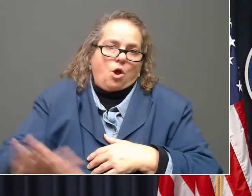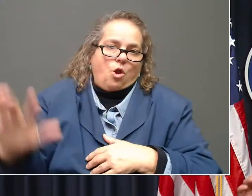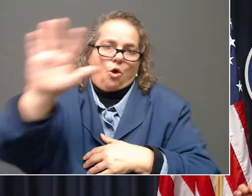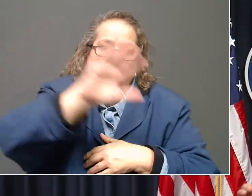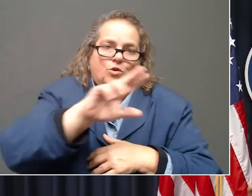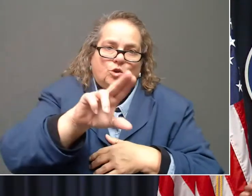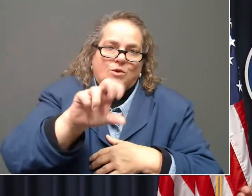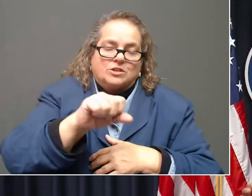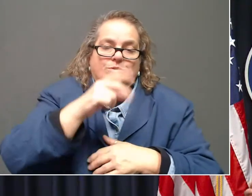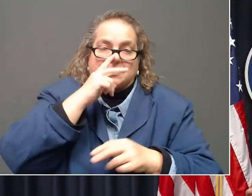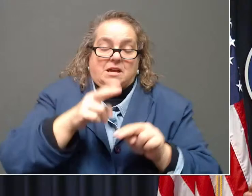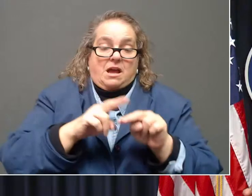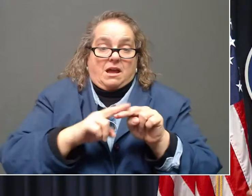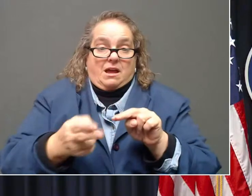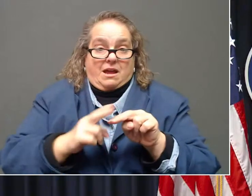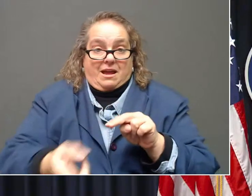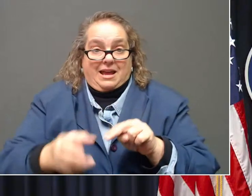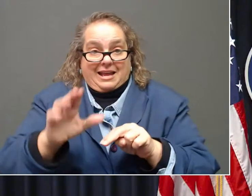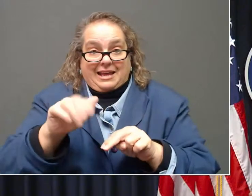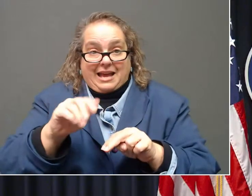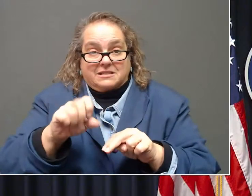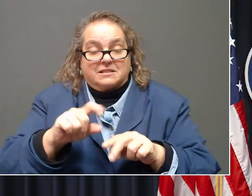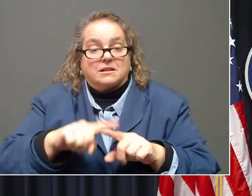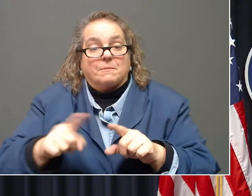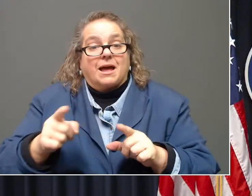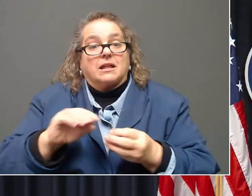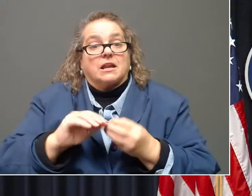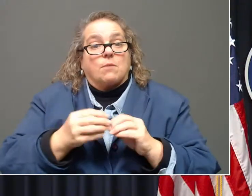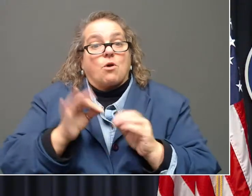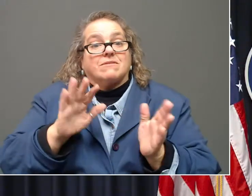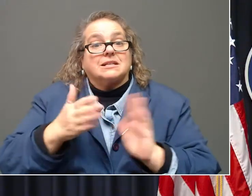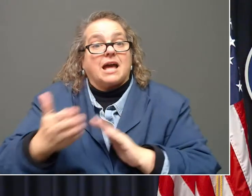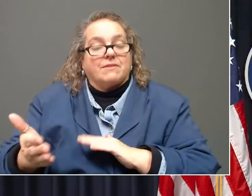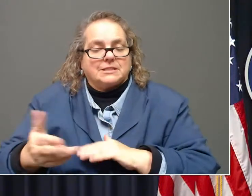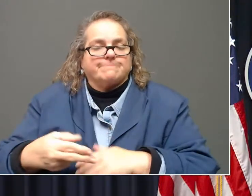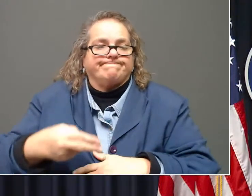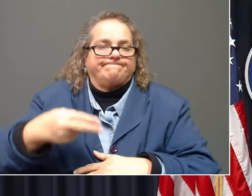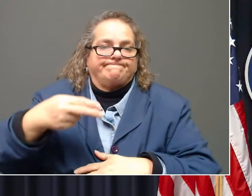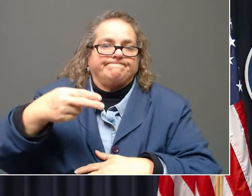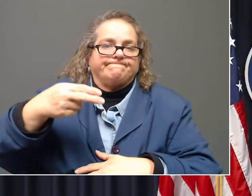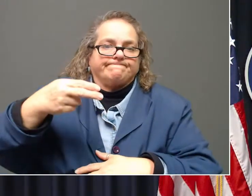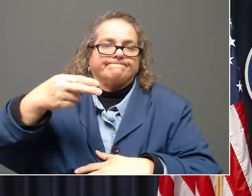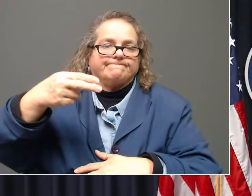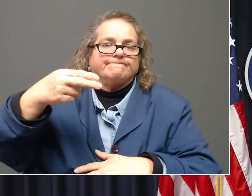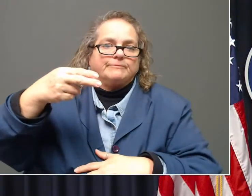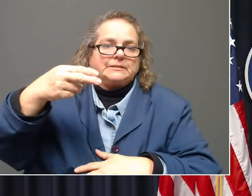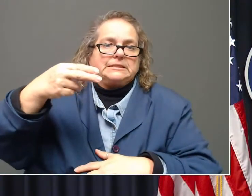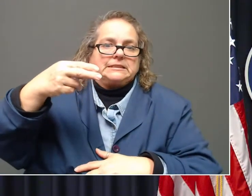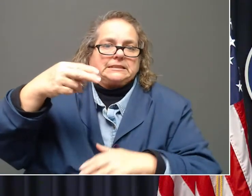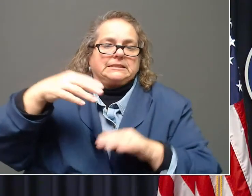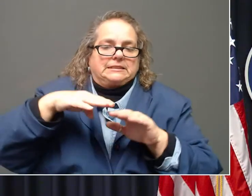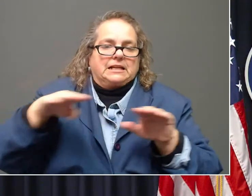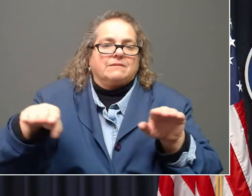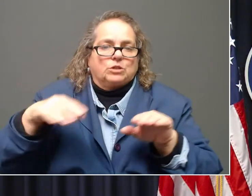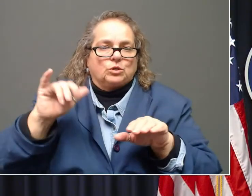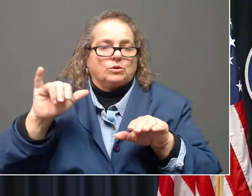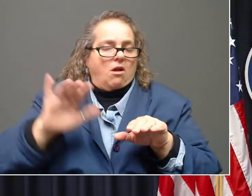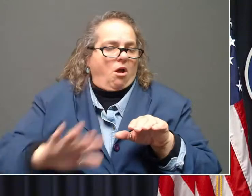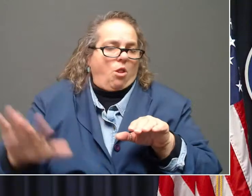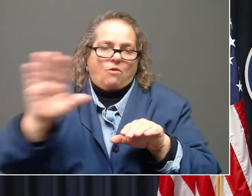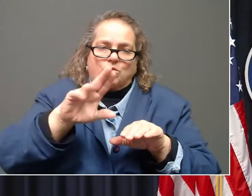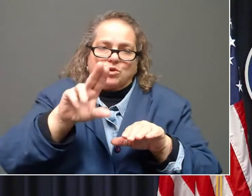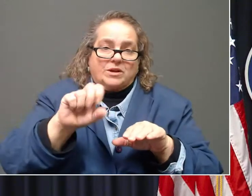from December, and there may be one or two that are from November. It's important that we get it